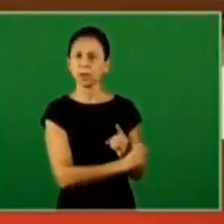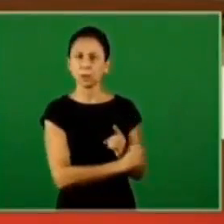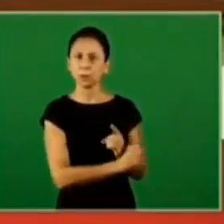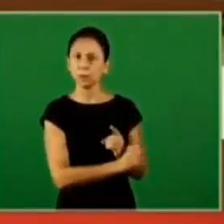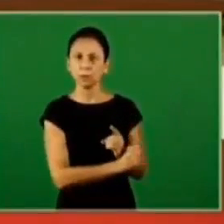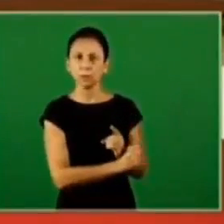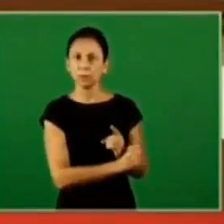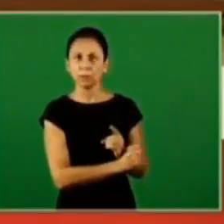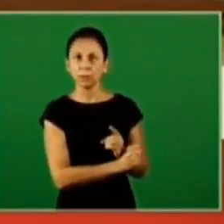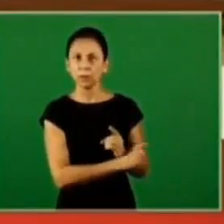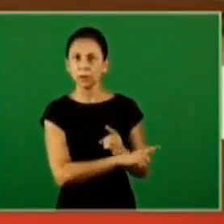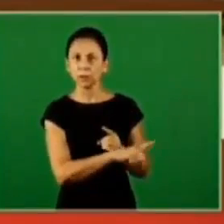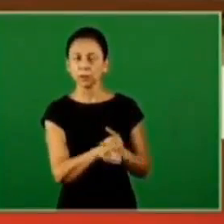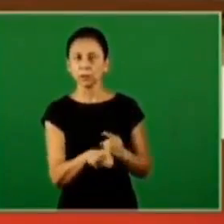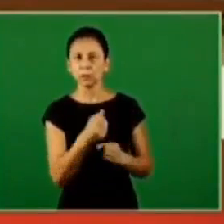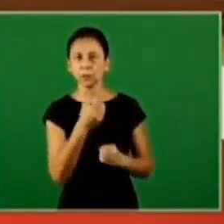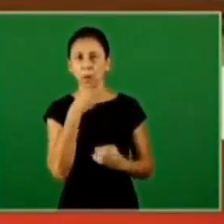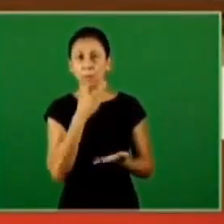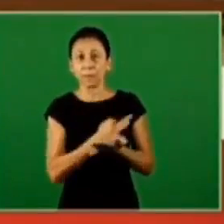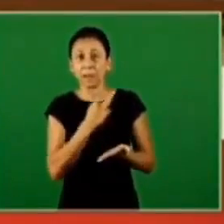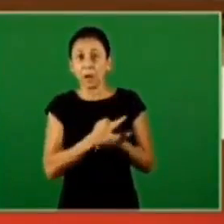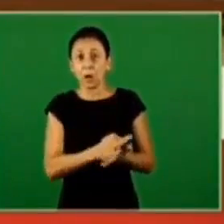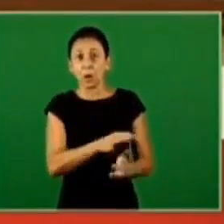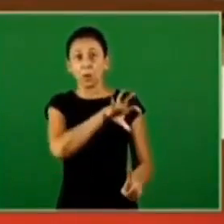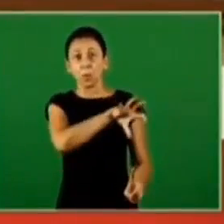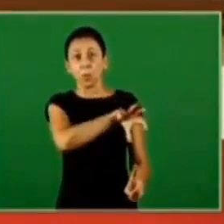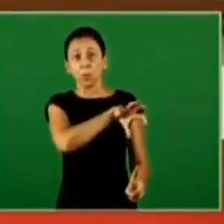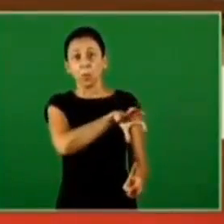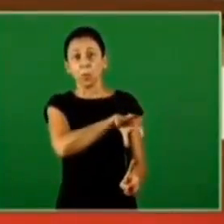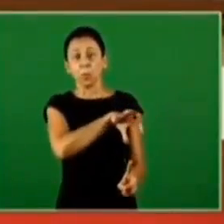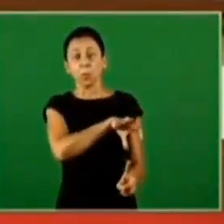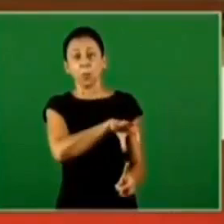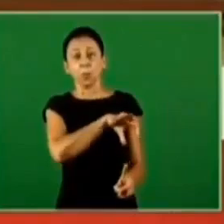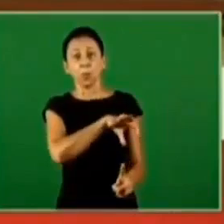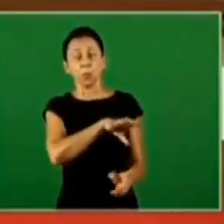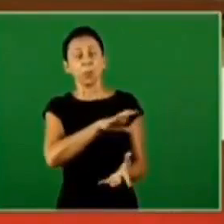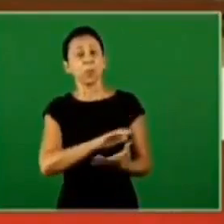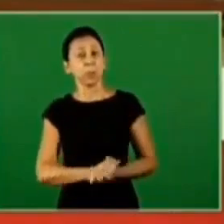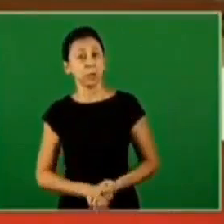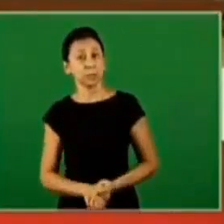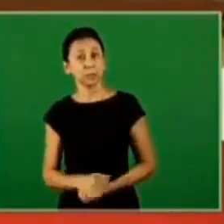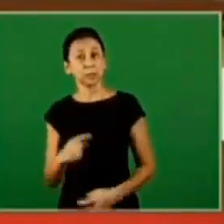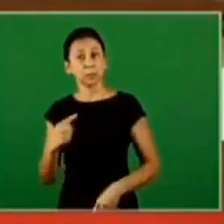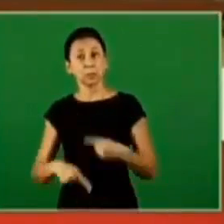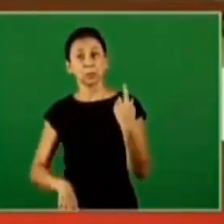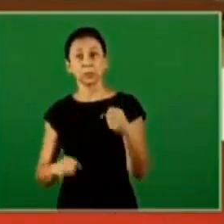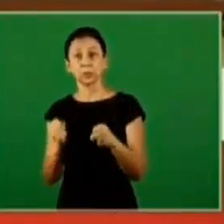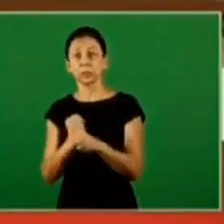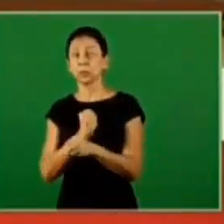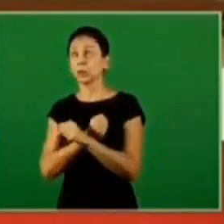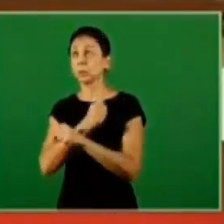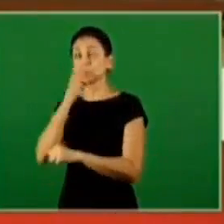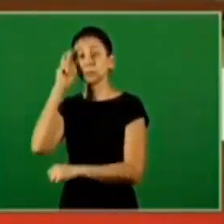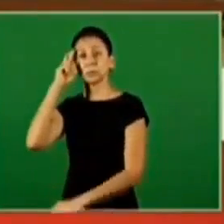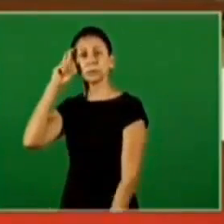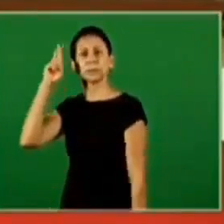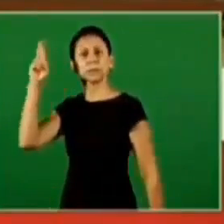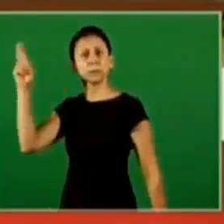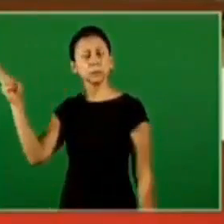my bread. He placed this on the head of a bunch of people here. So communists,